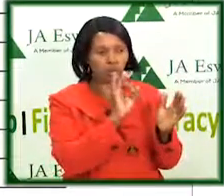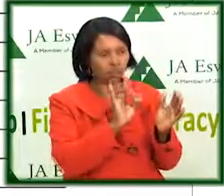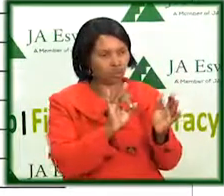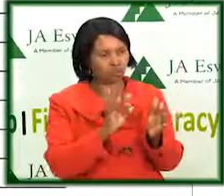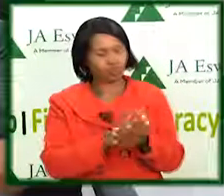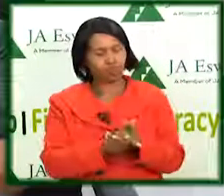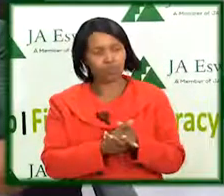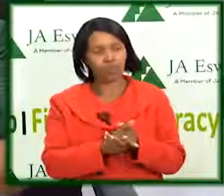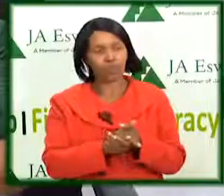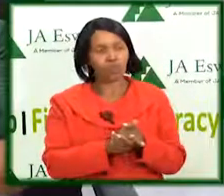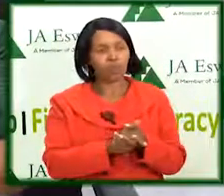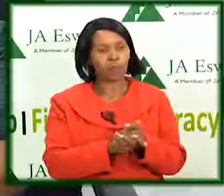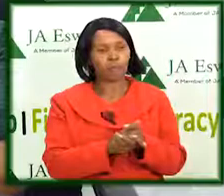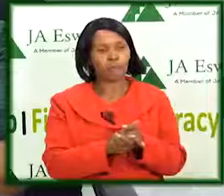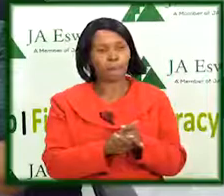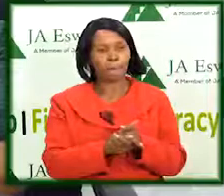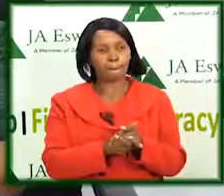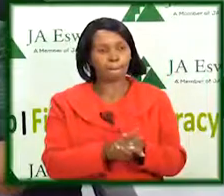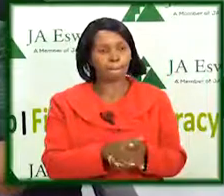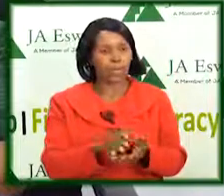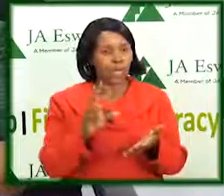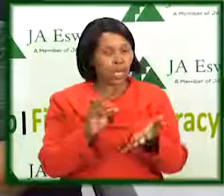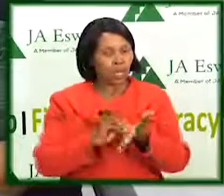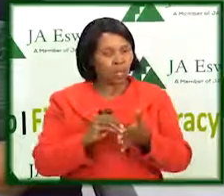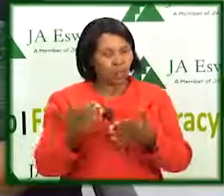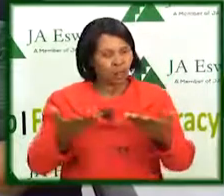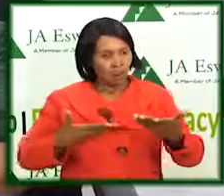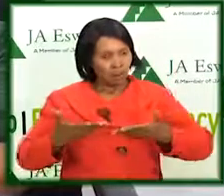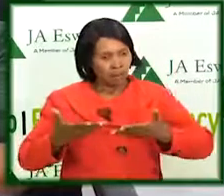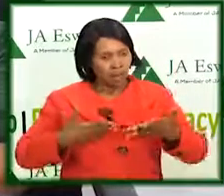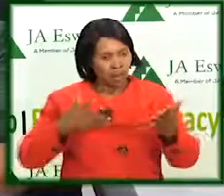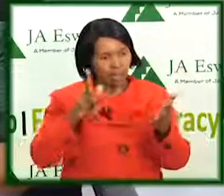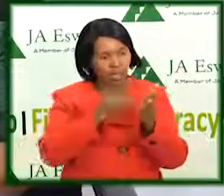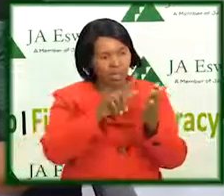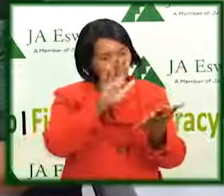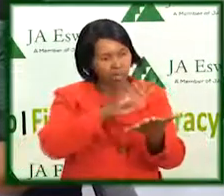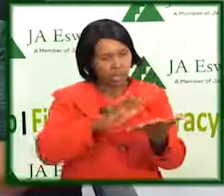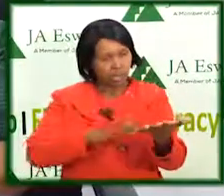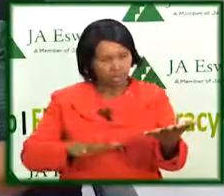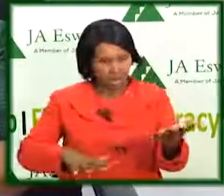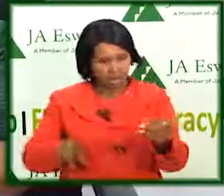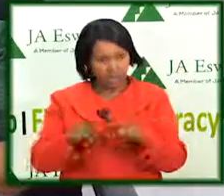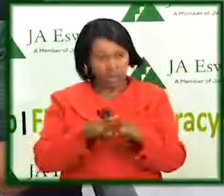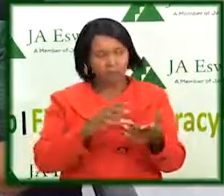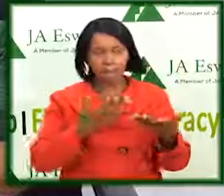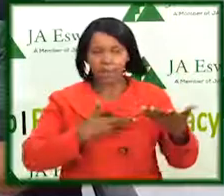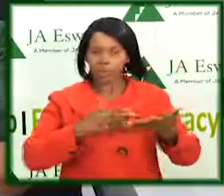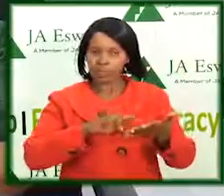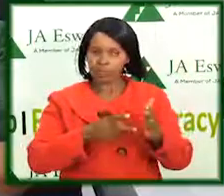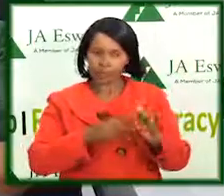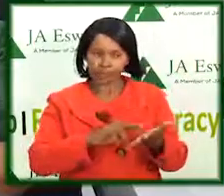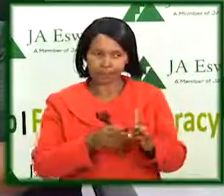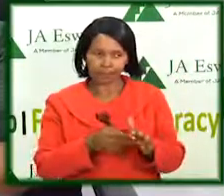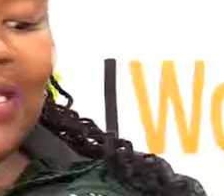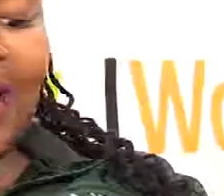have the business plan and the business ethics statement. Then lastly, we'll have the